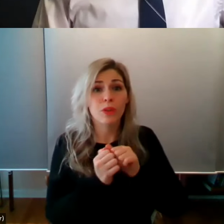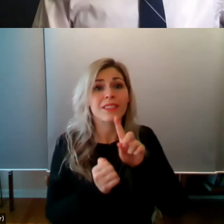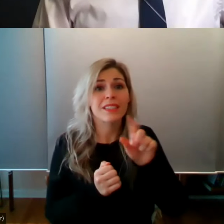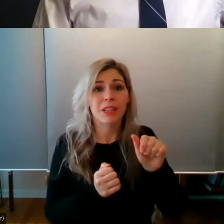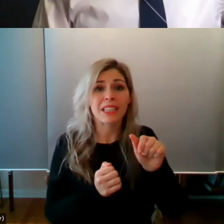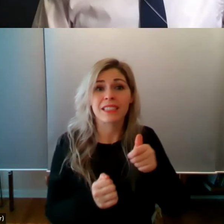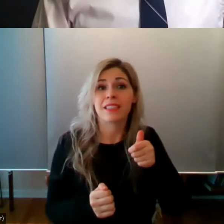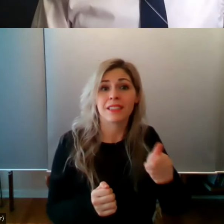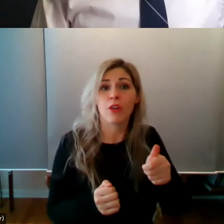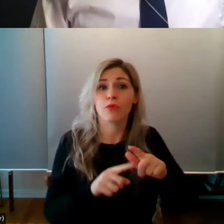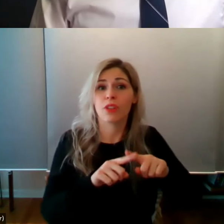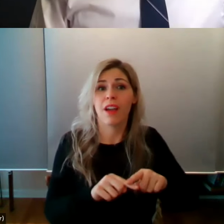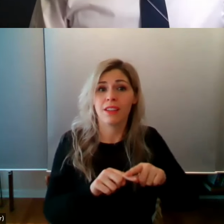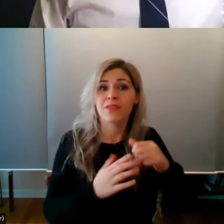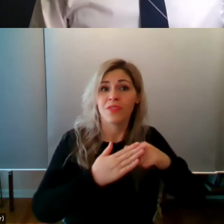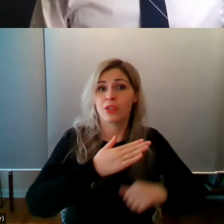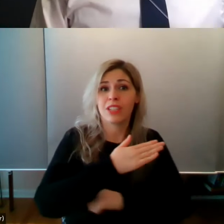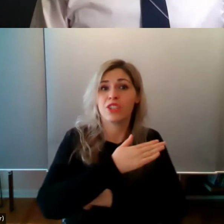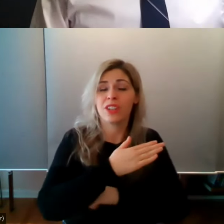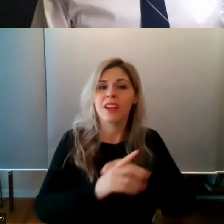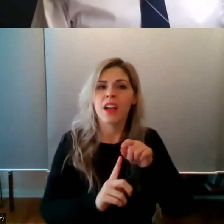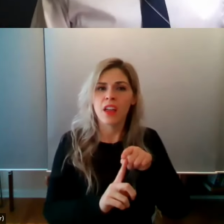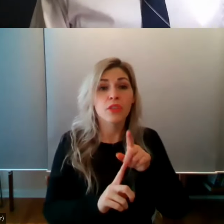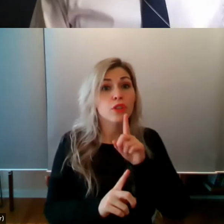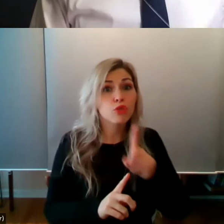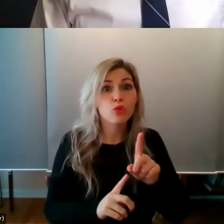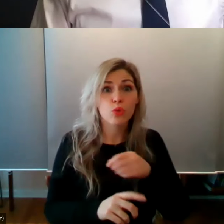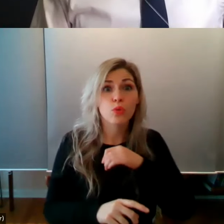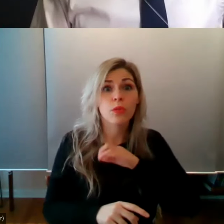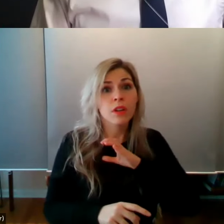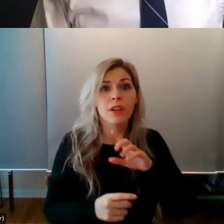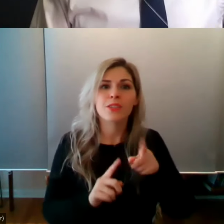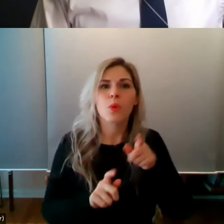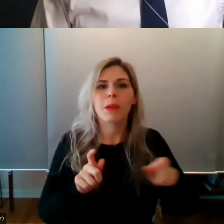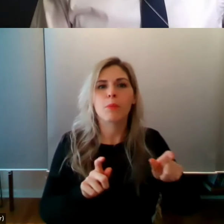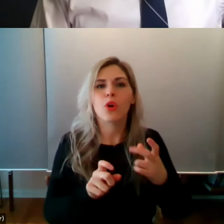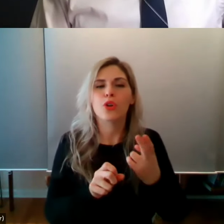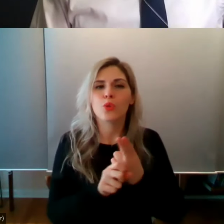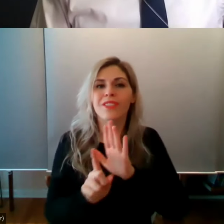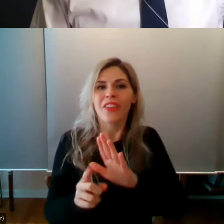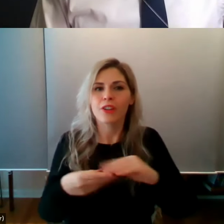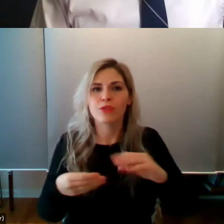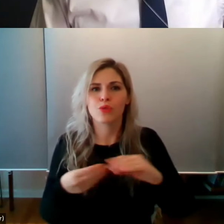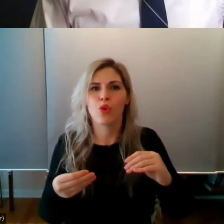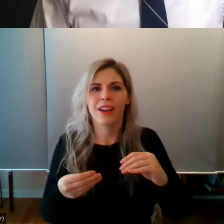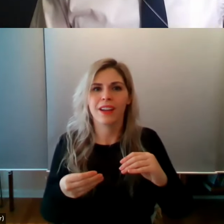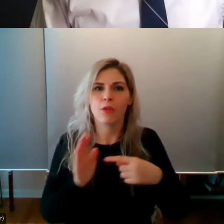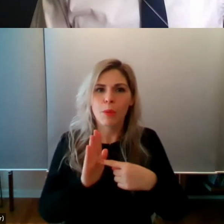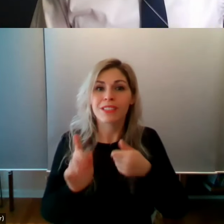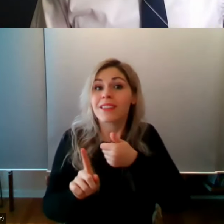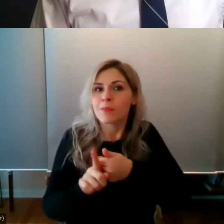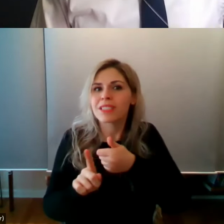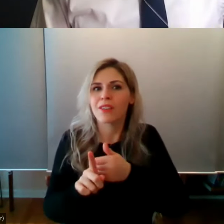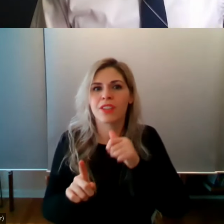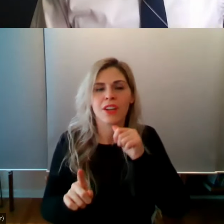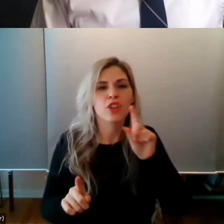is that true inclusion is when people use their own voices and represent themselves rather than just being like an afterthought or